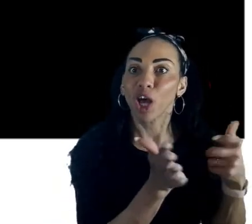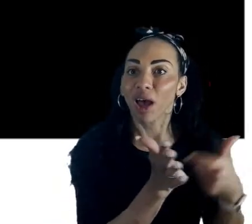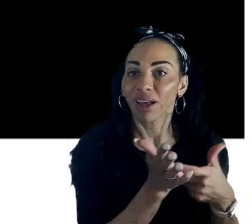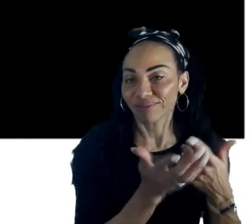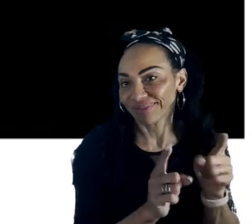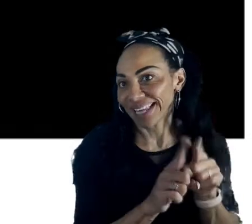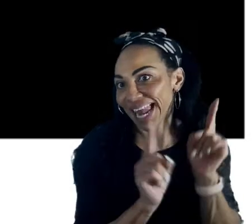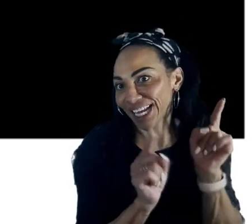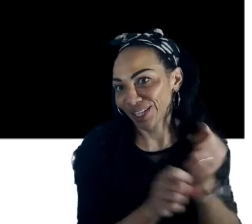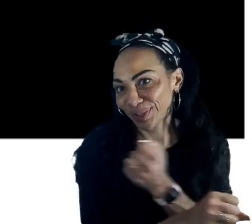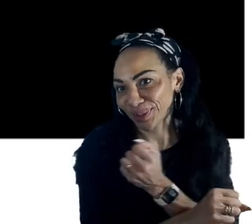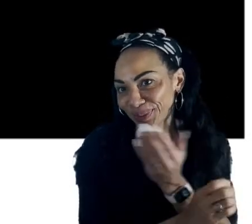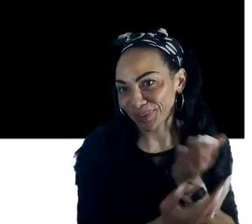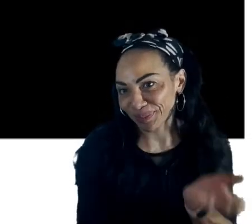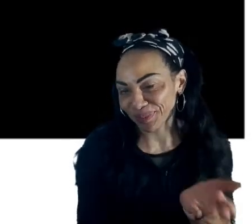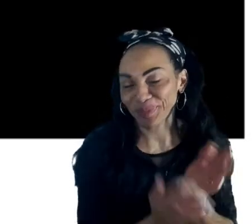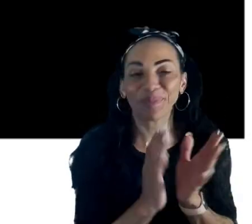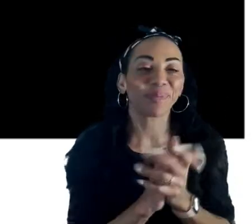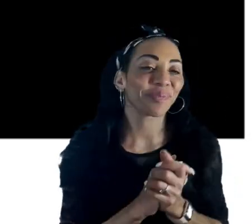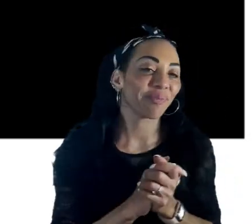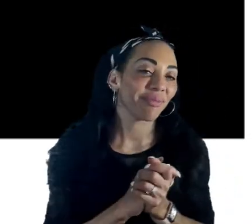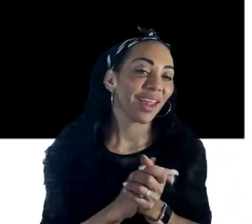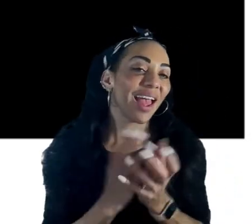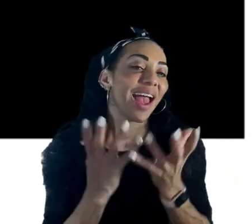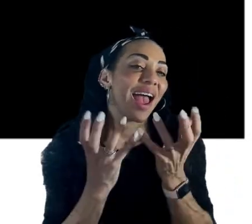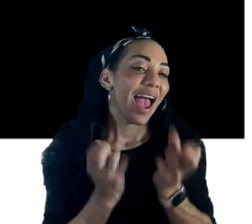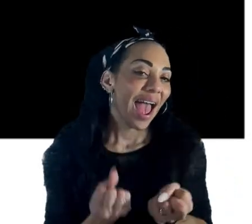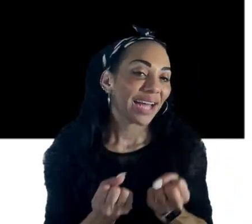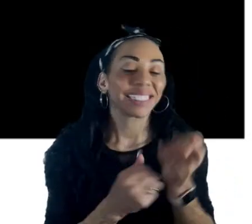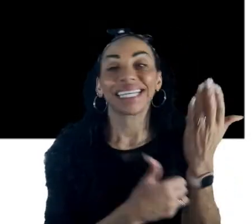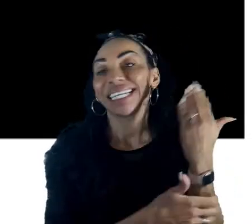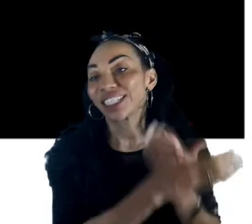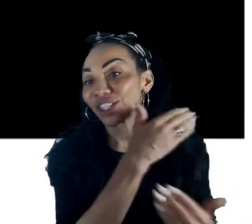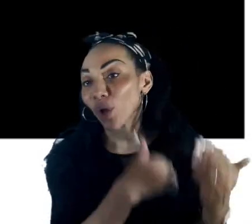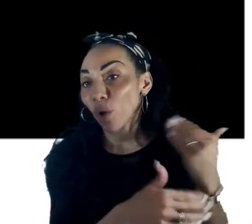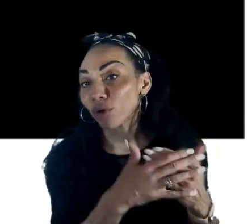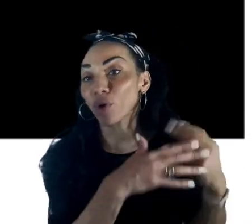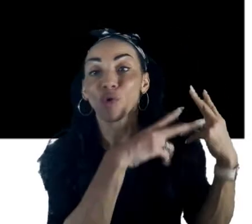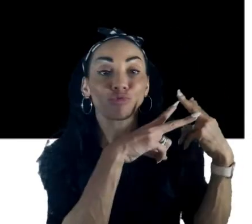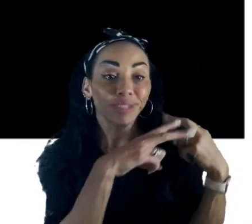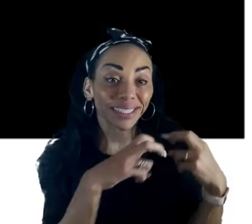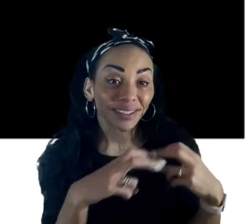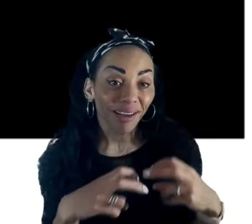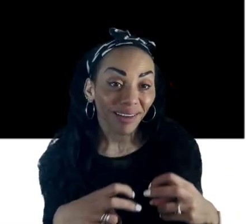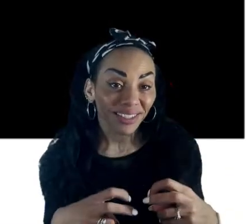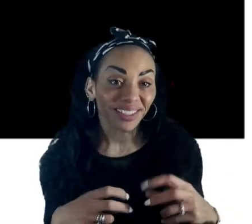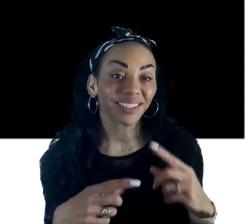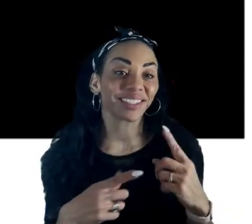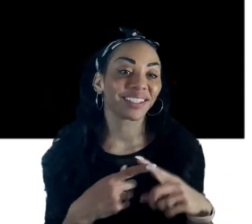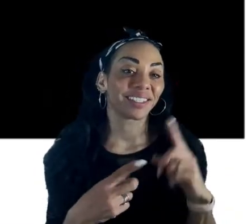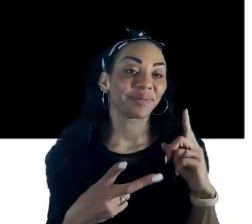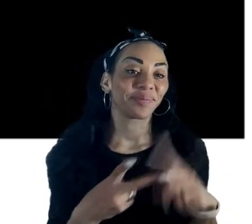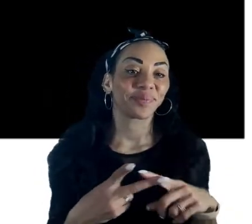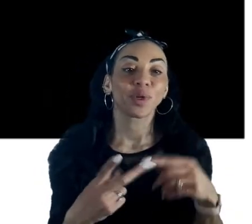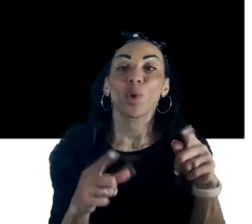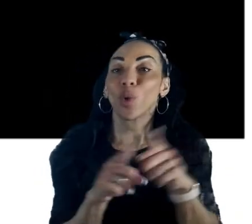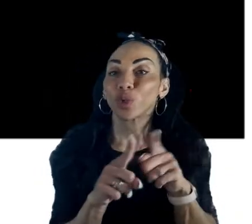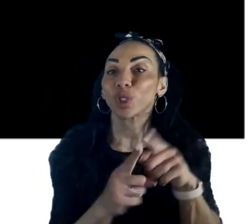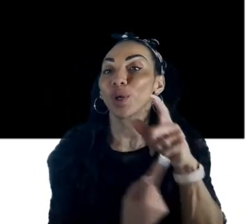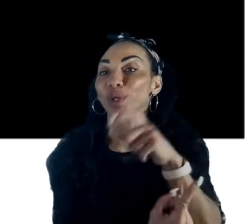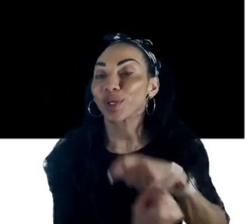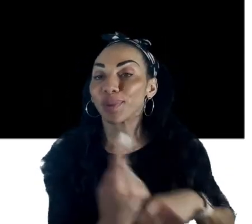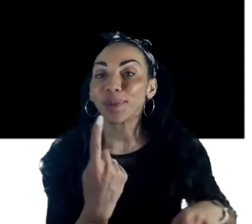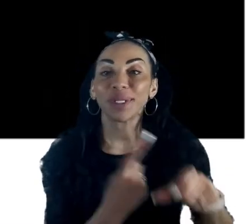And alongside that, there was some historical research to give context, and also the community engagement with the tea